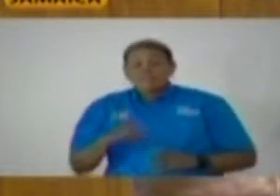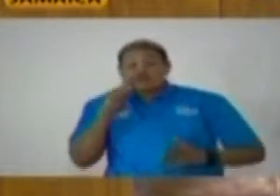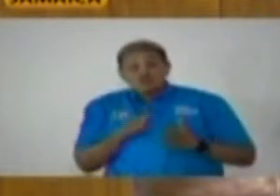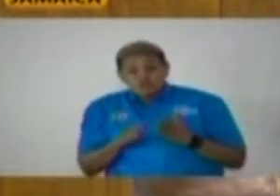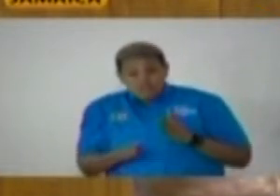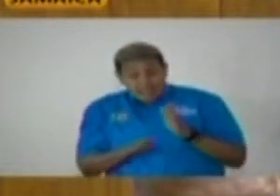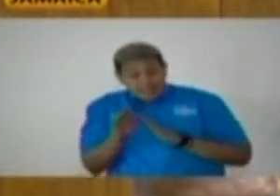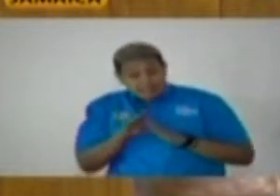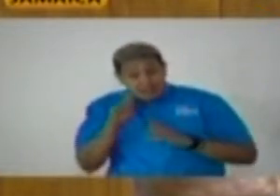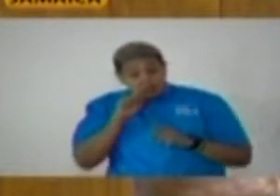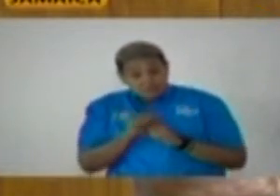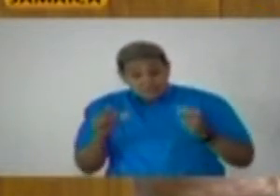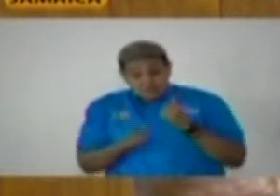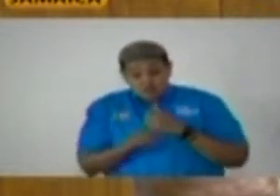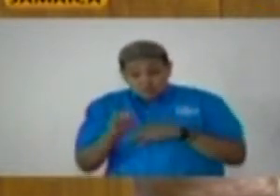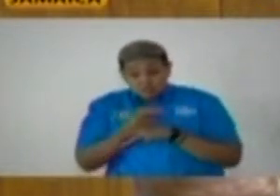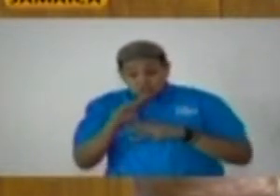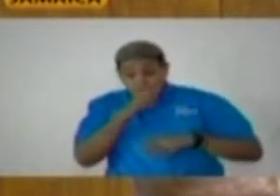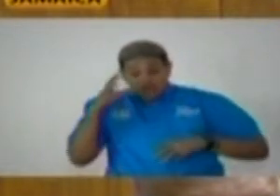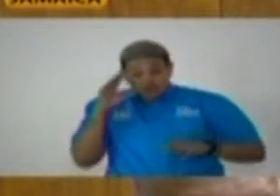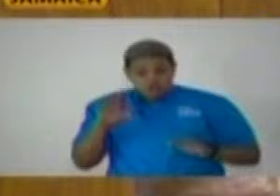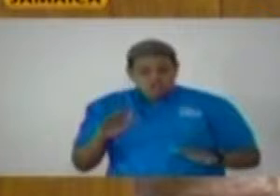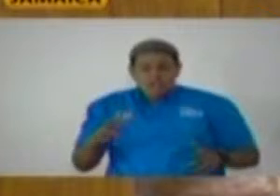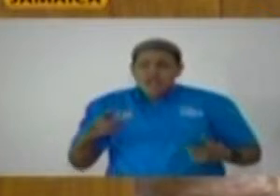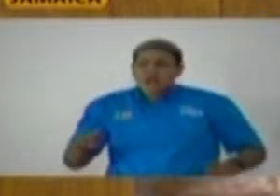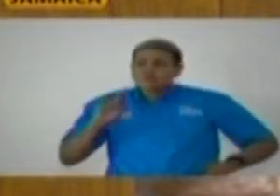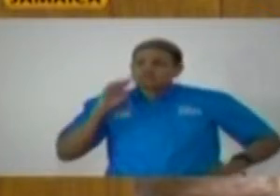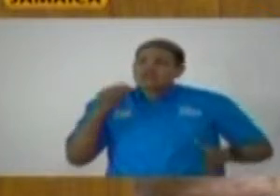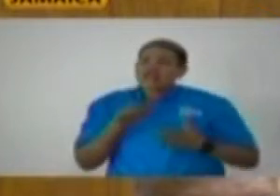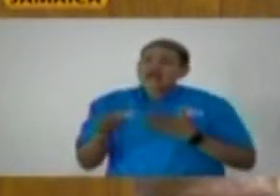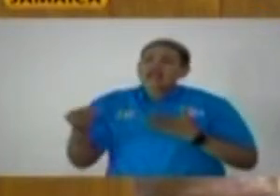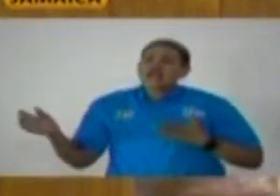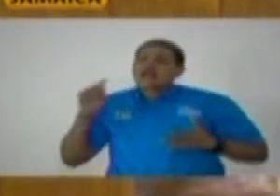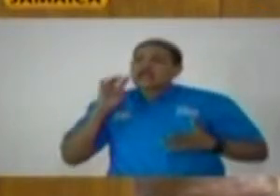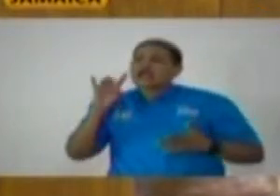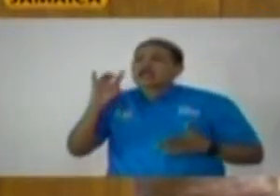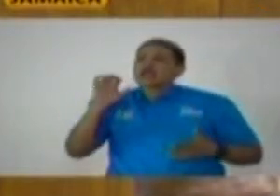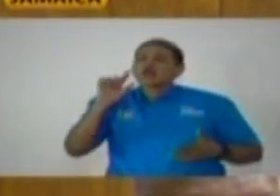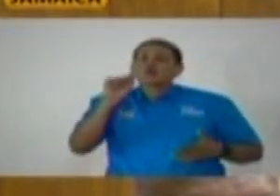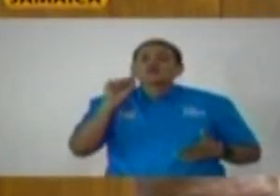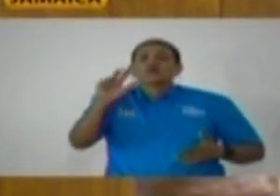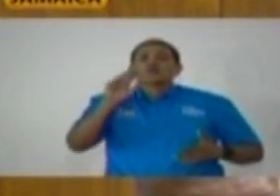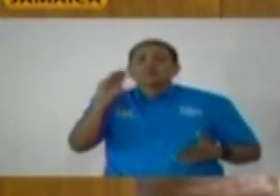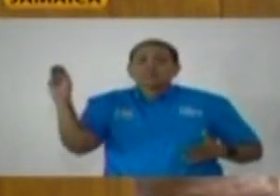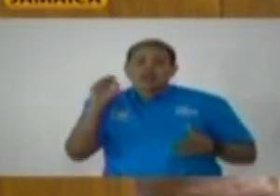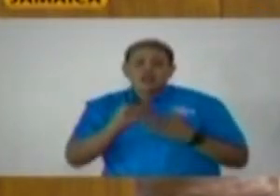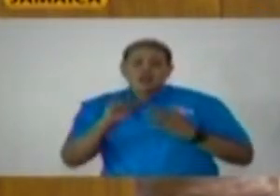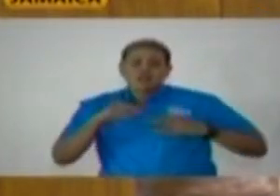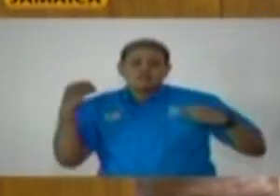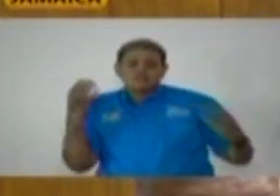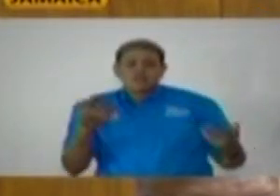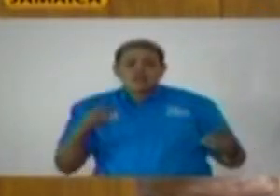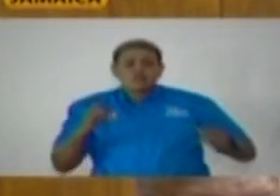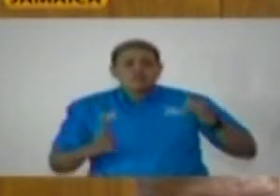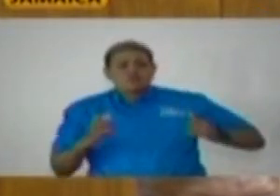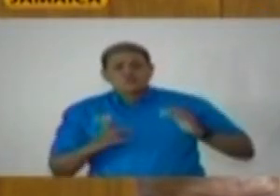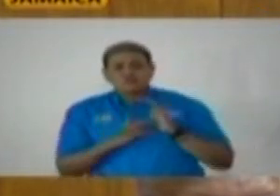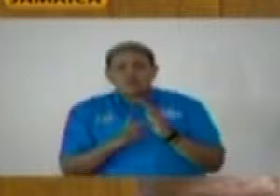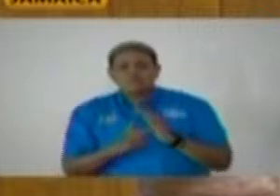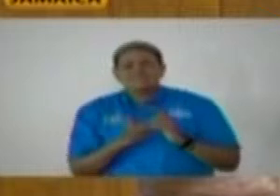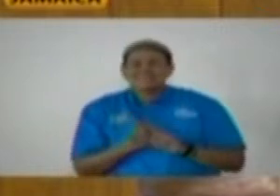and development under the Ministry of Agriculture has been allocated 823 million, which represents